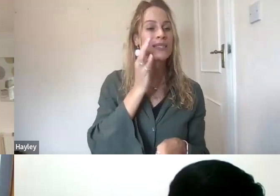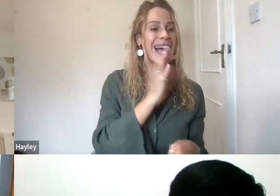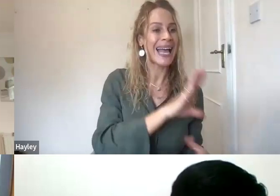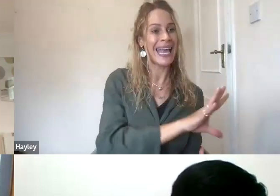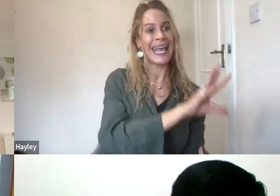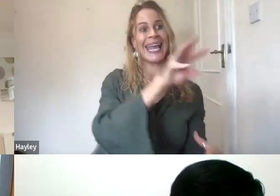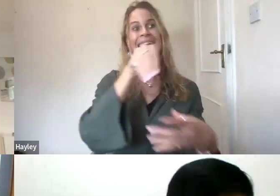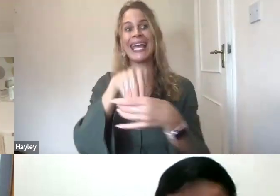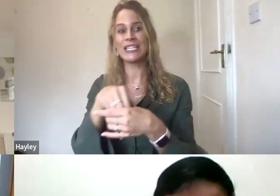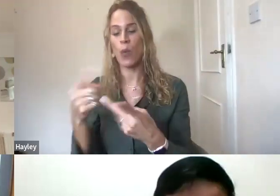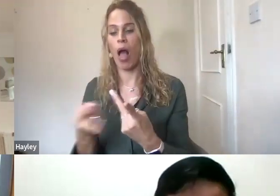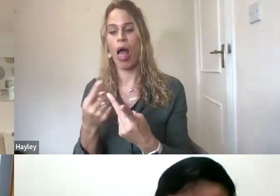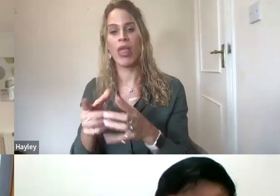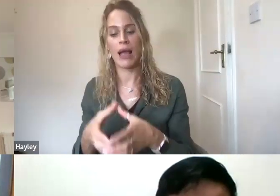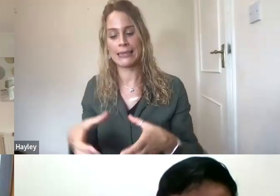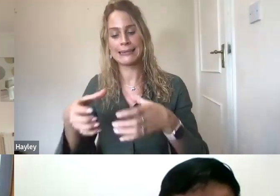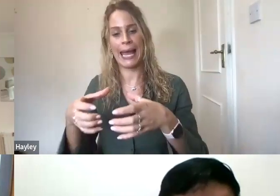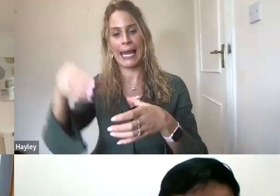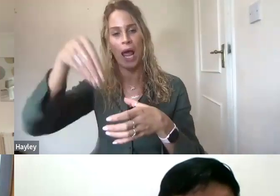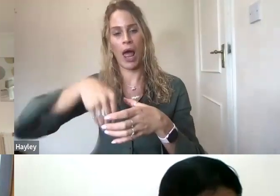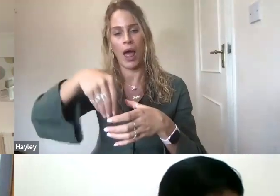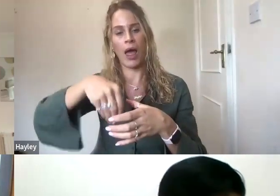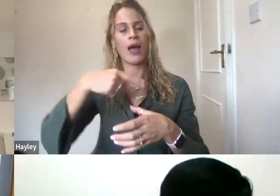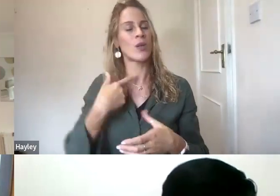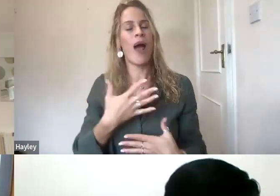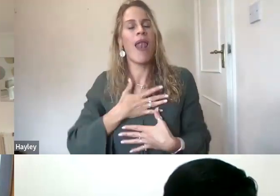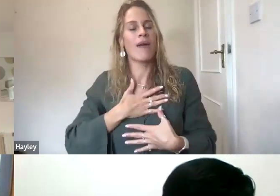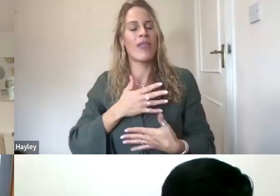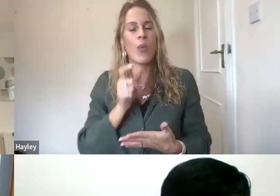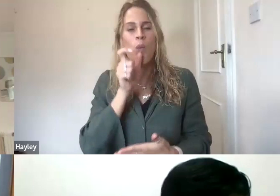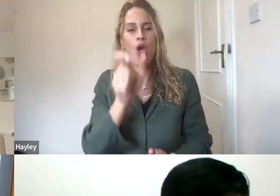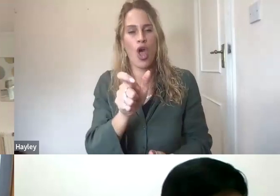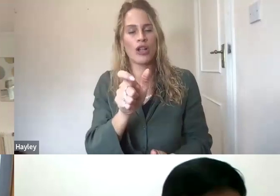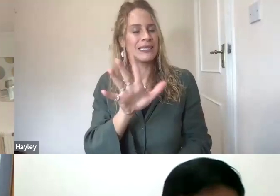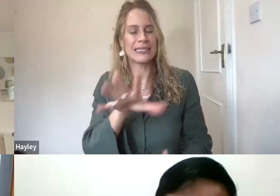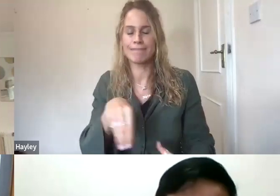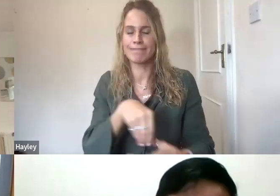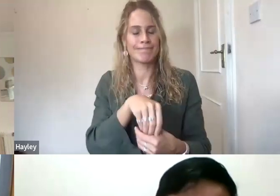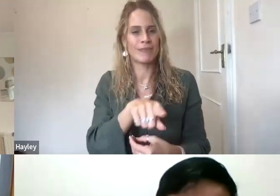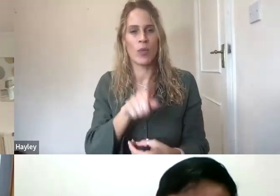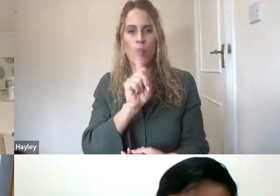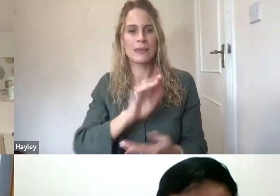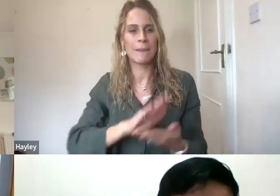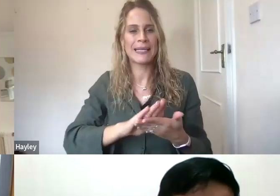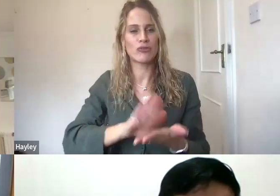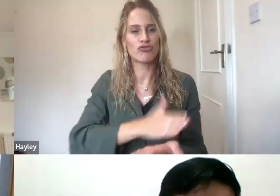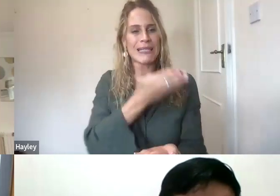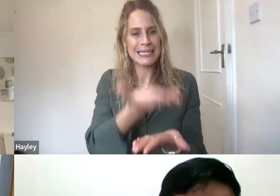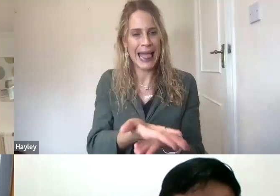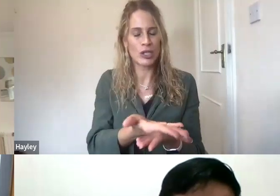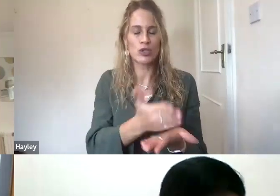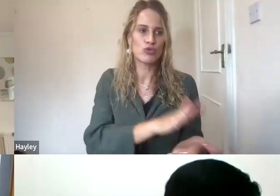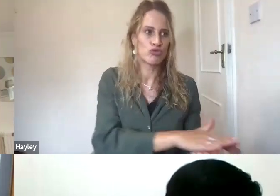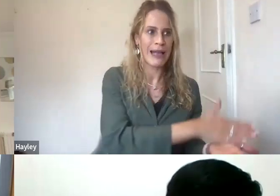really like that word because I think that it really encapsulates what a translator does. You transfer